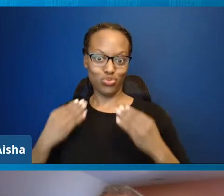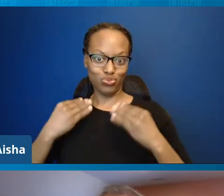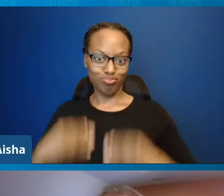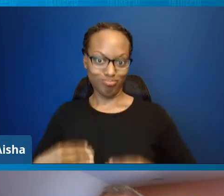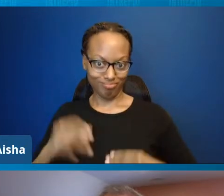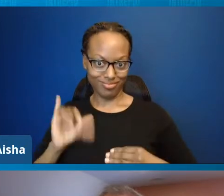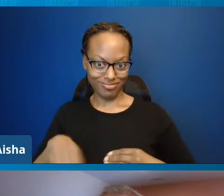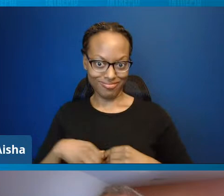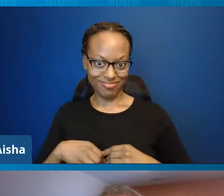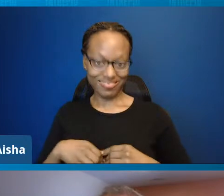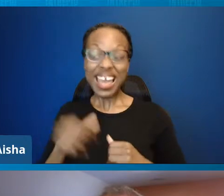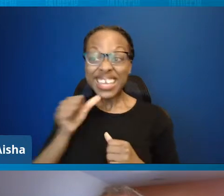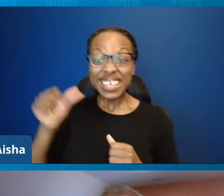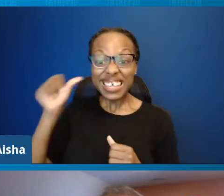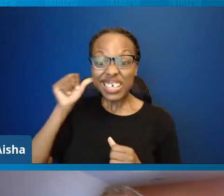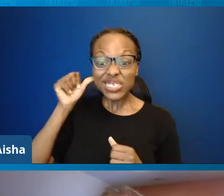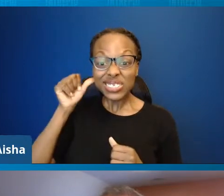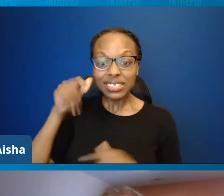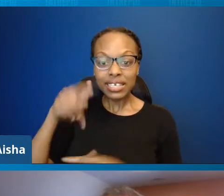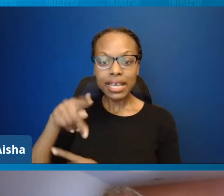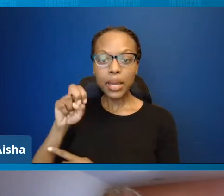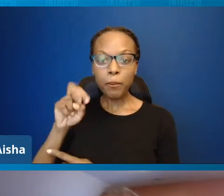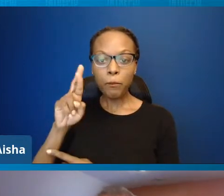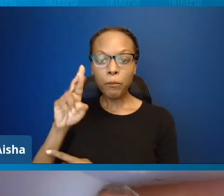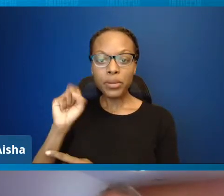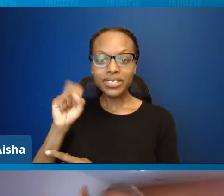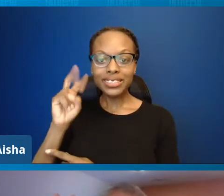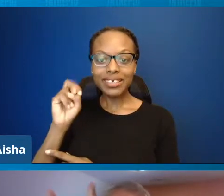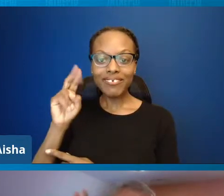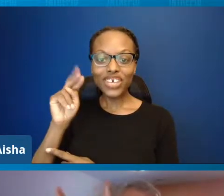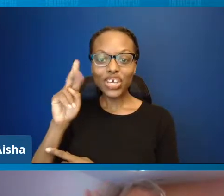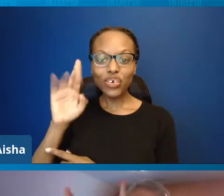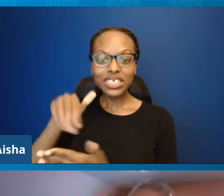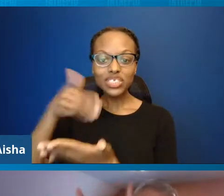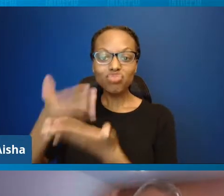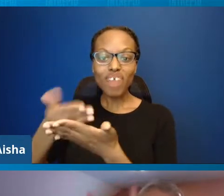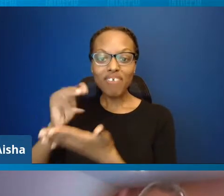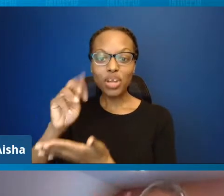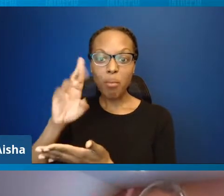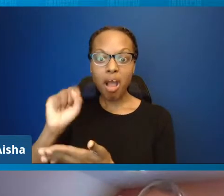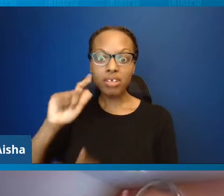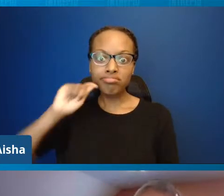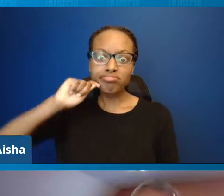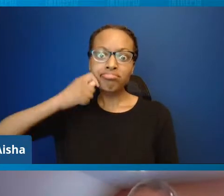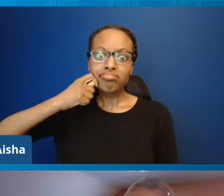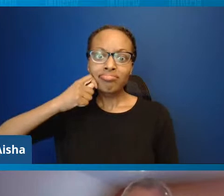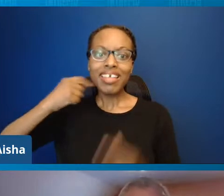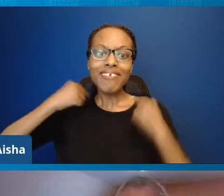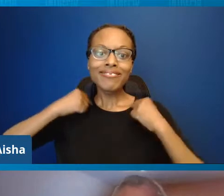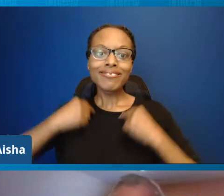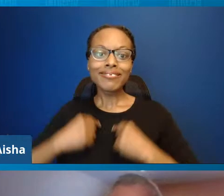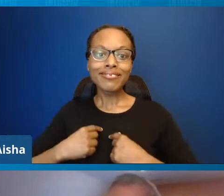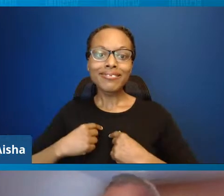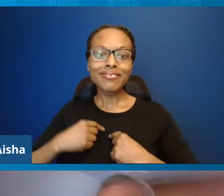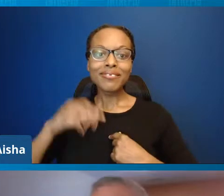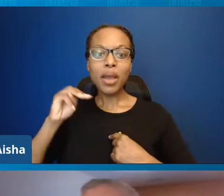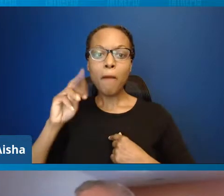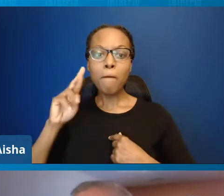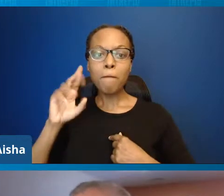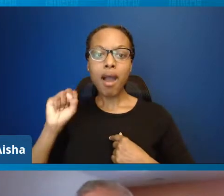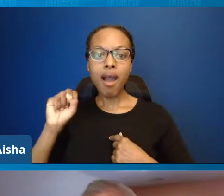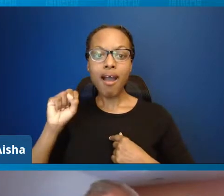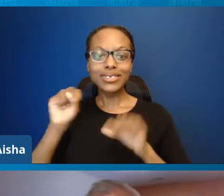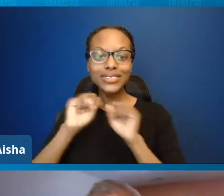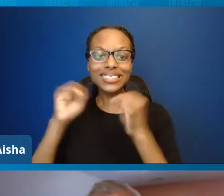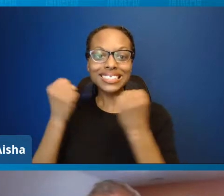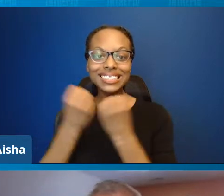the Perseverance rover landed on Mars, how cool was that? I am wearing my Mars Society lanyard, which of course has the best